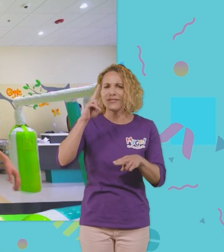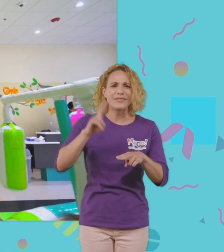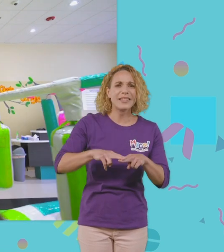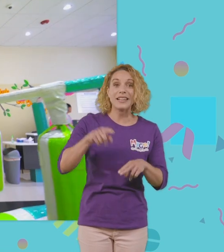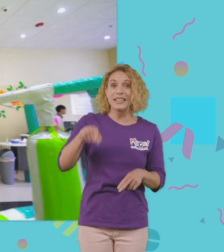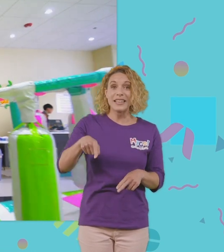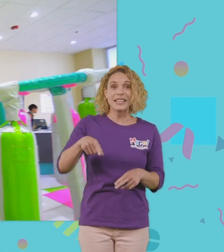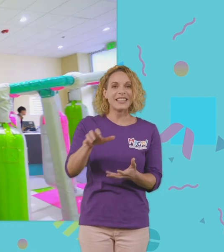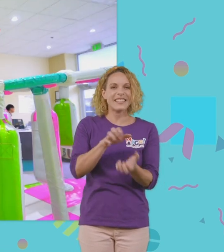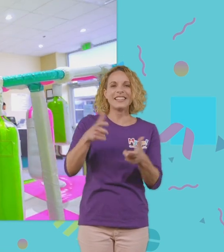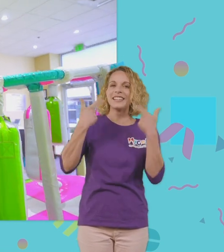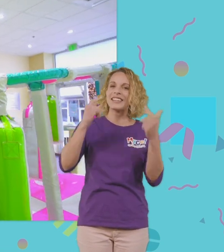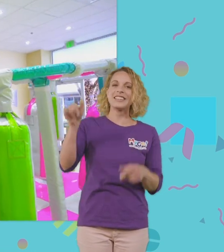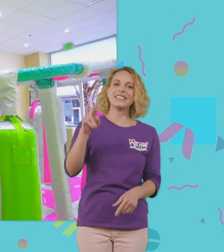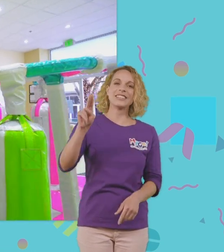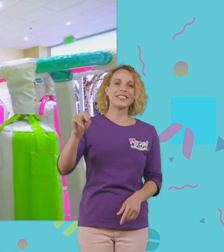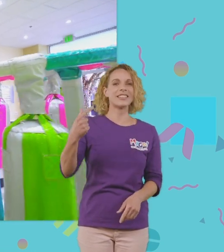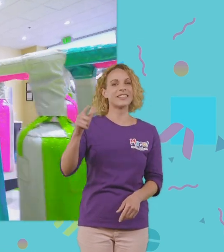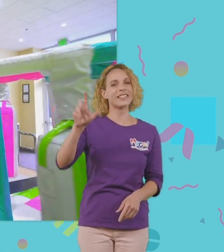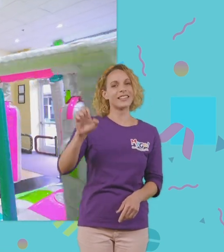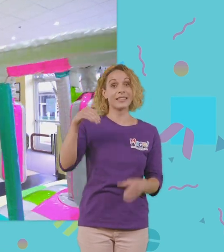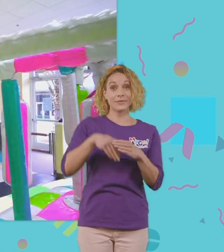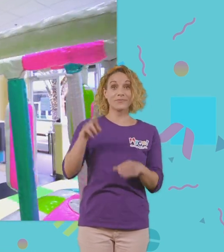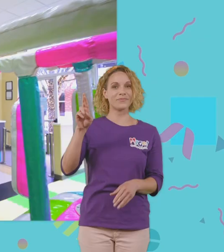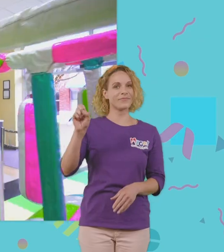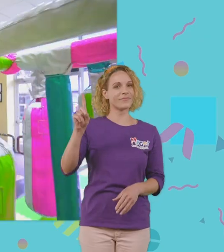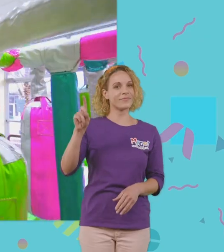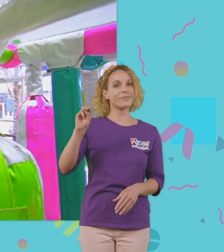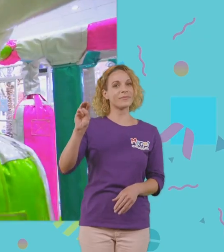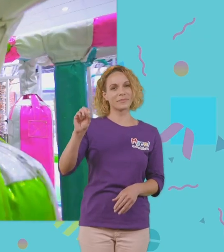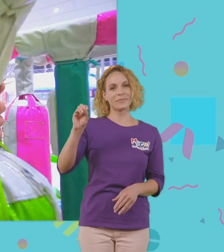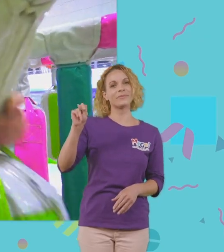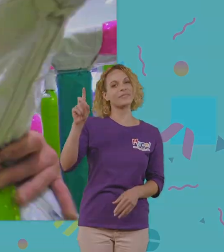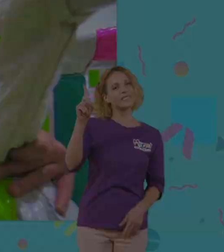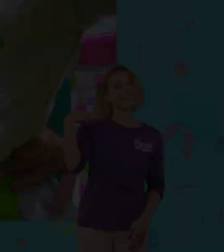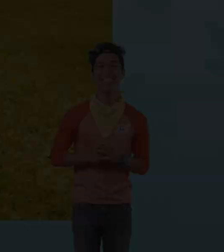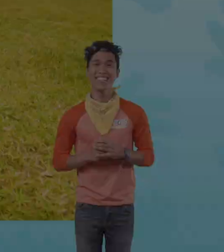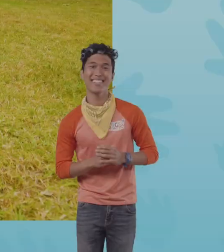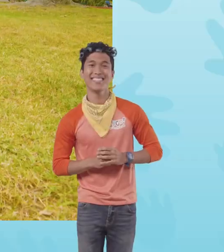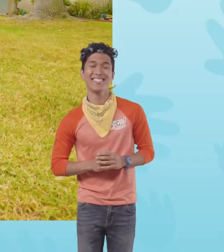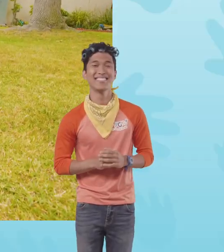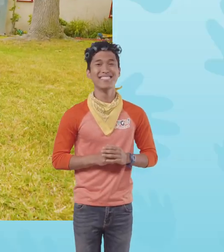Wow! This was so much fun at the Giggle Jungle in Redmond, Washington.